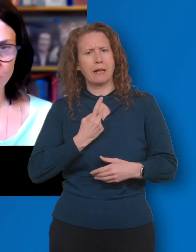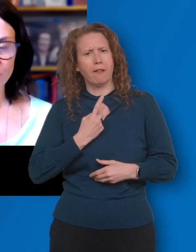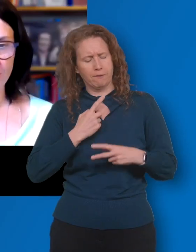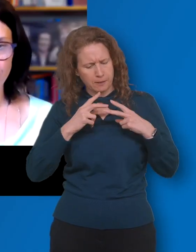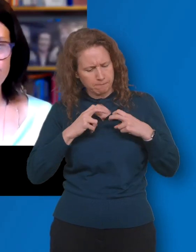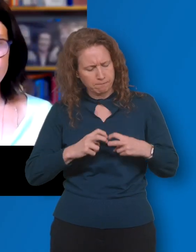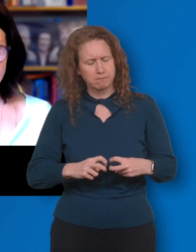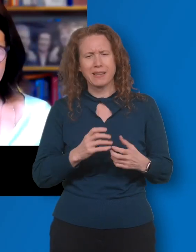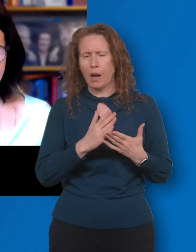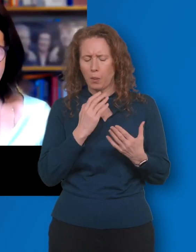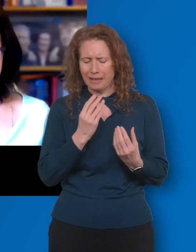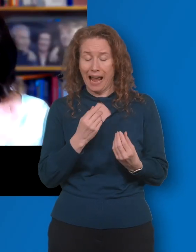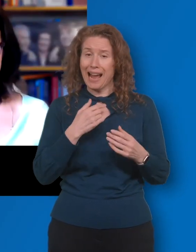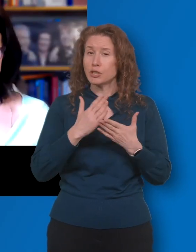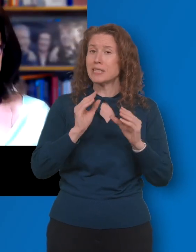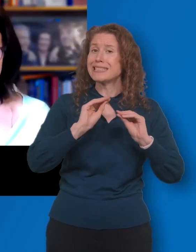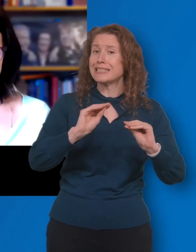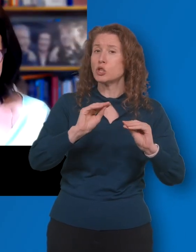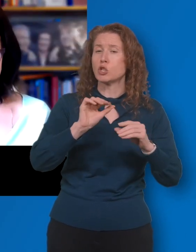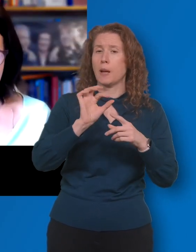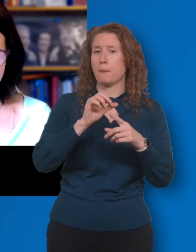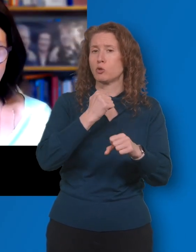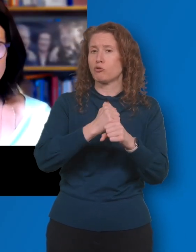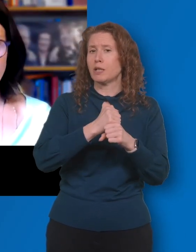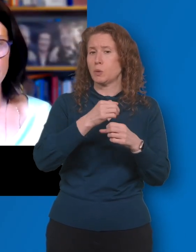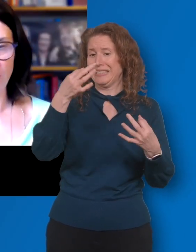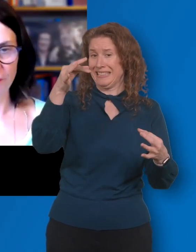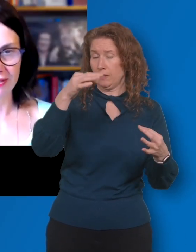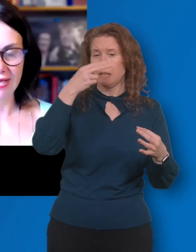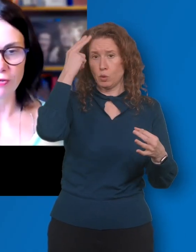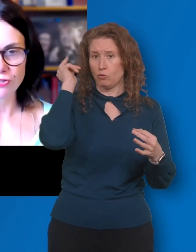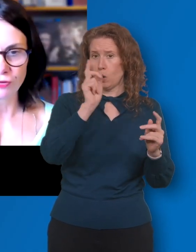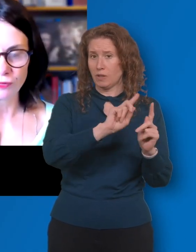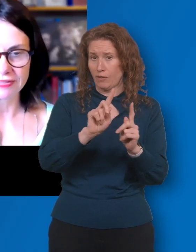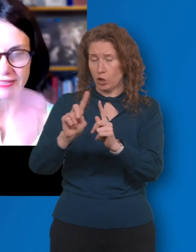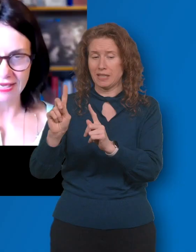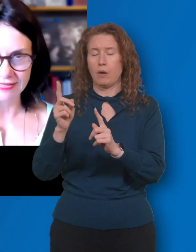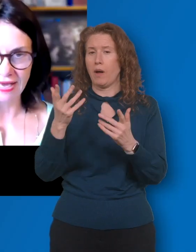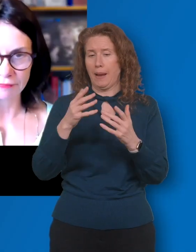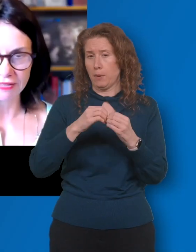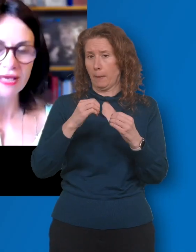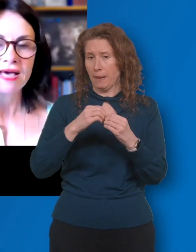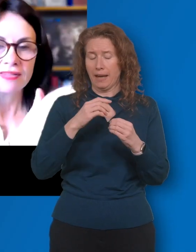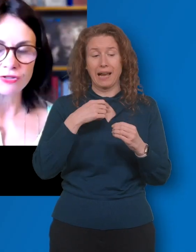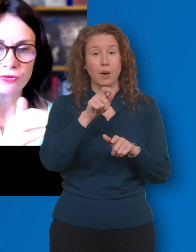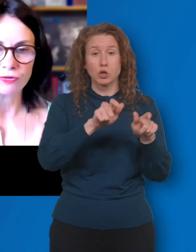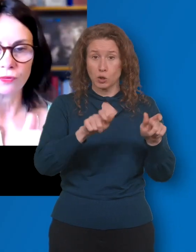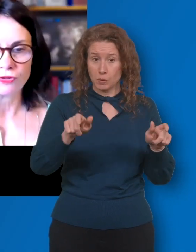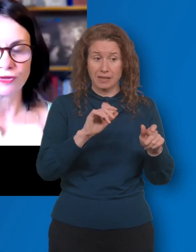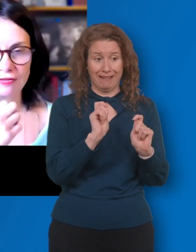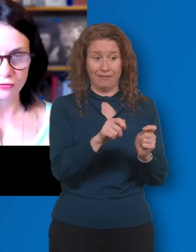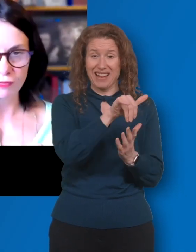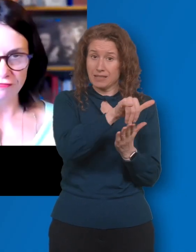teach a postgraduate certificate in neurodiversity and coaching at Berkeley, and our students, as their assignment, they do